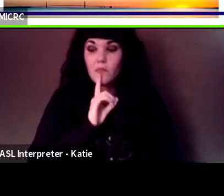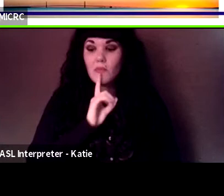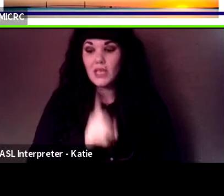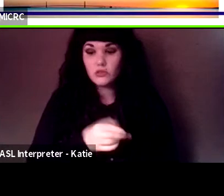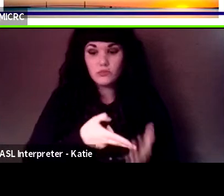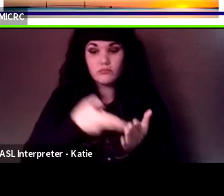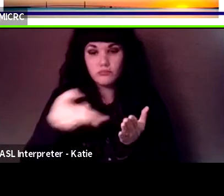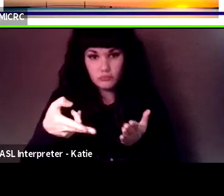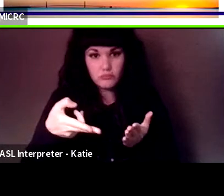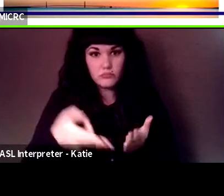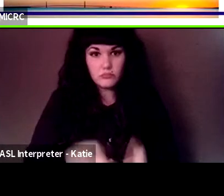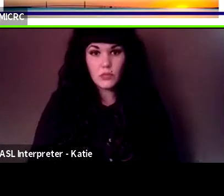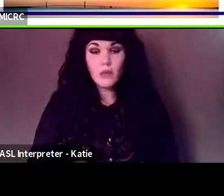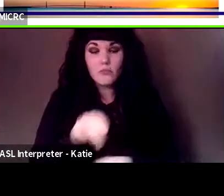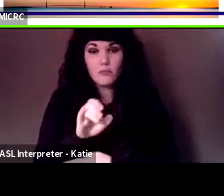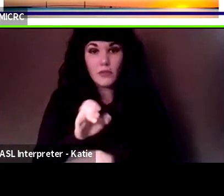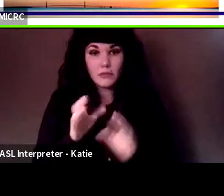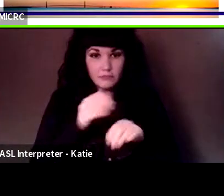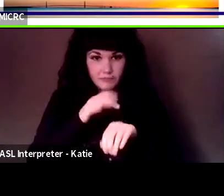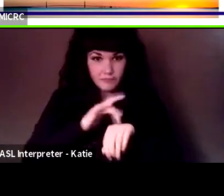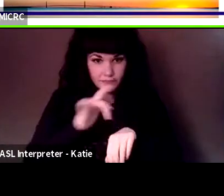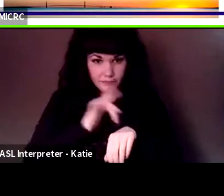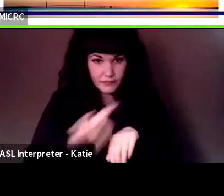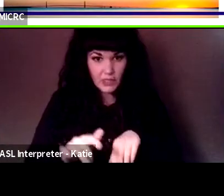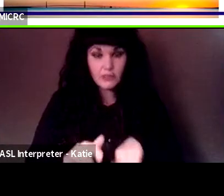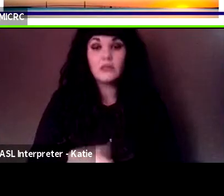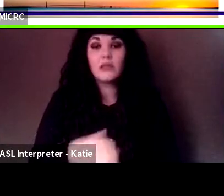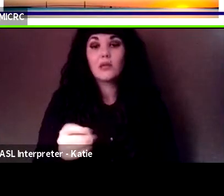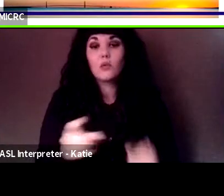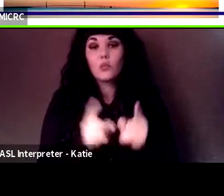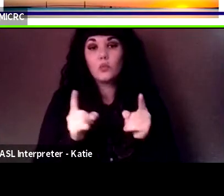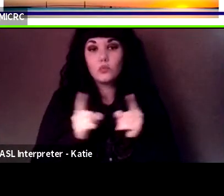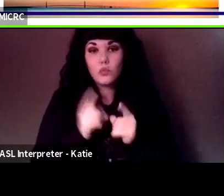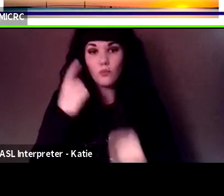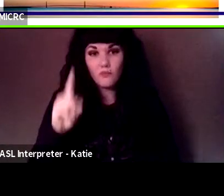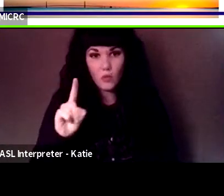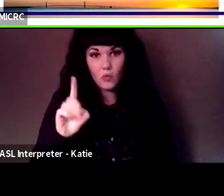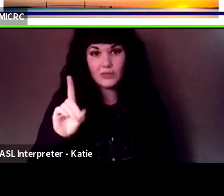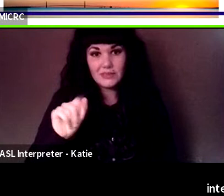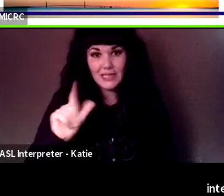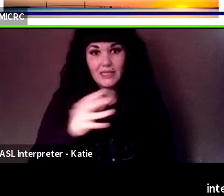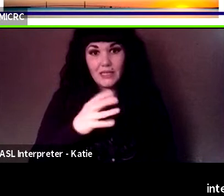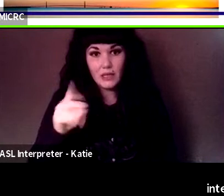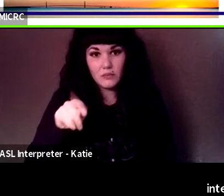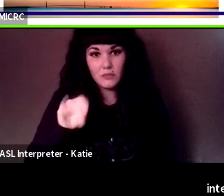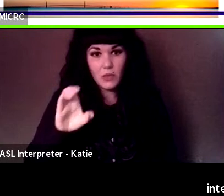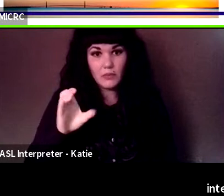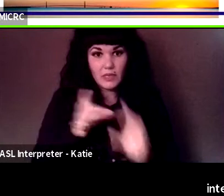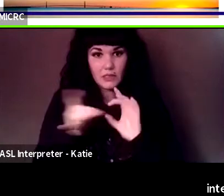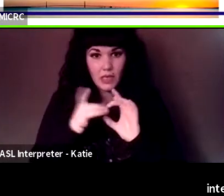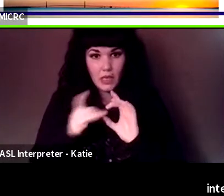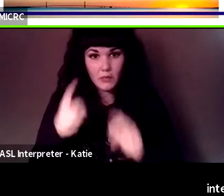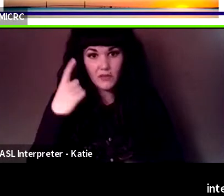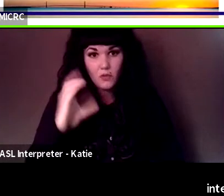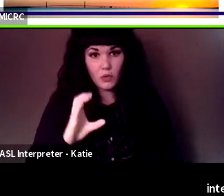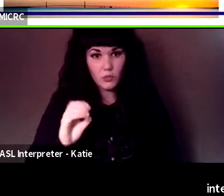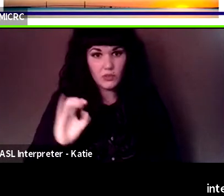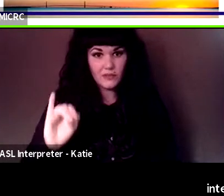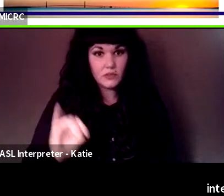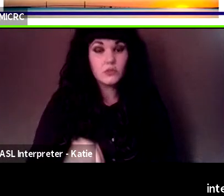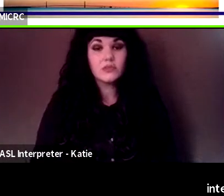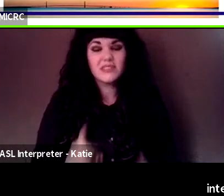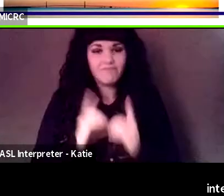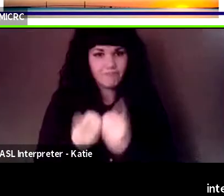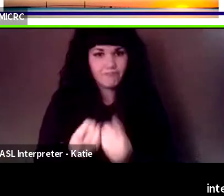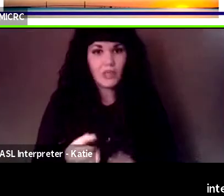availability, and accountability for the data and for public comments and for communities of interest. And they share in compliance